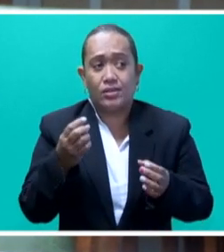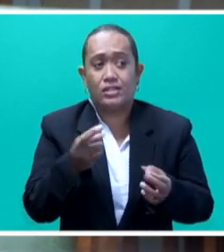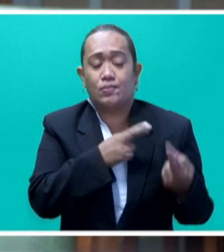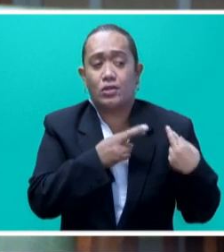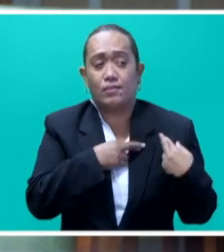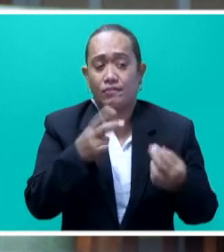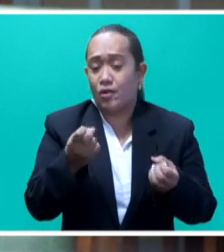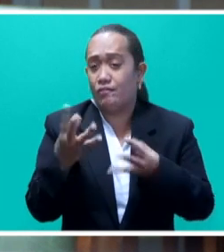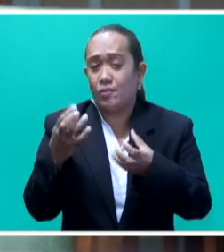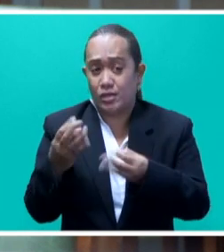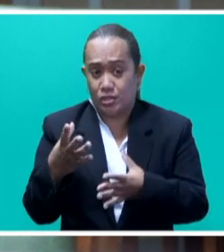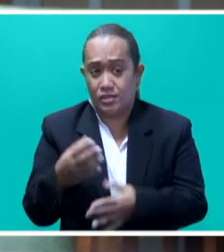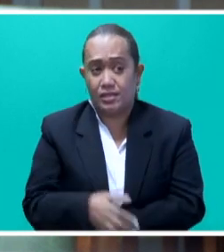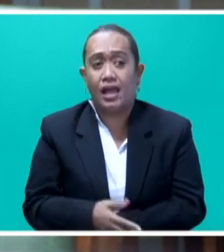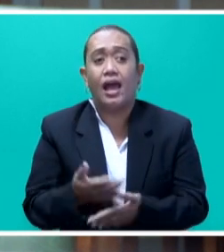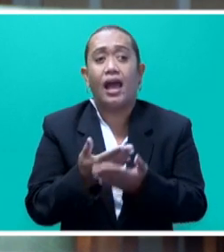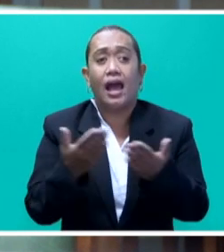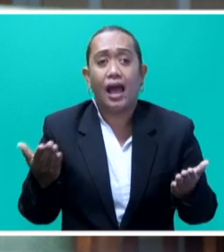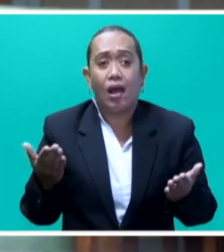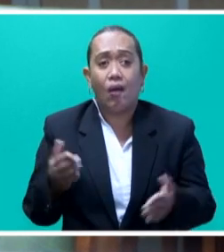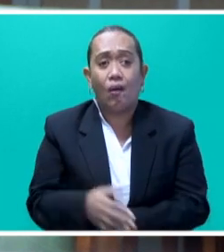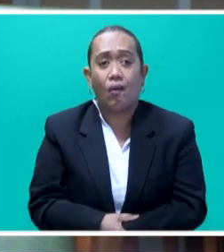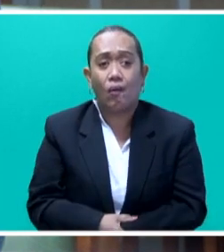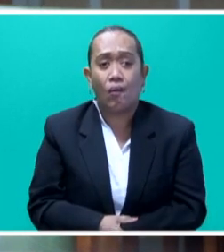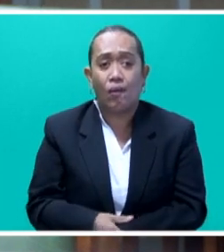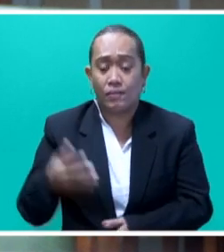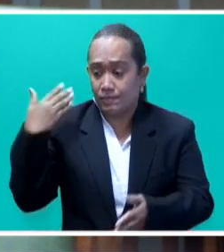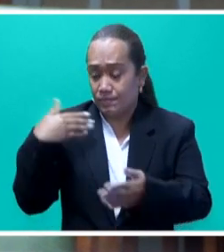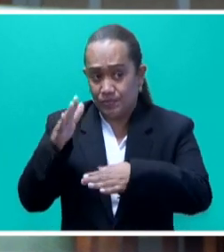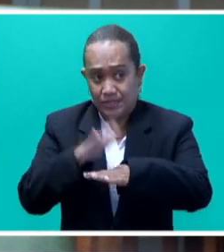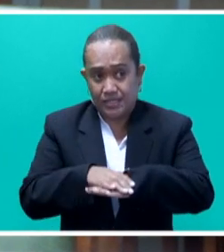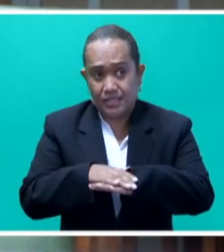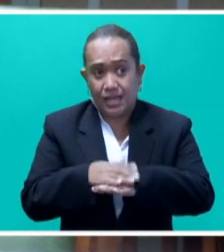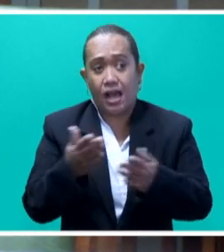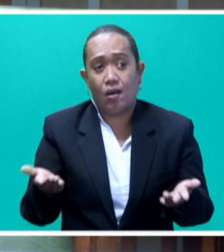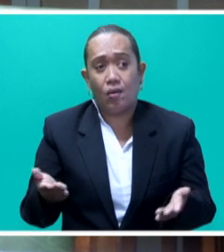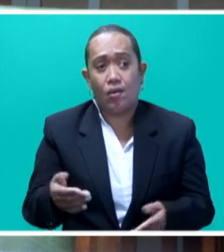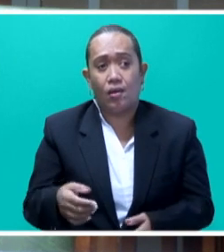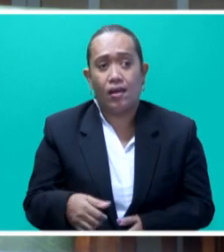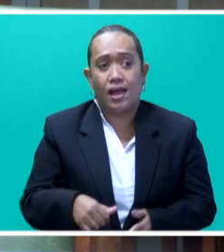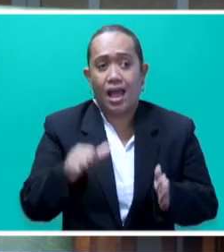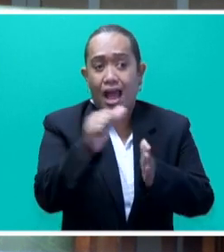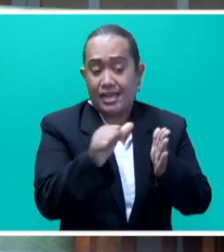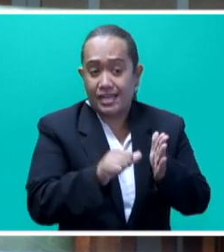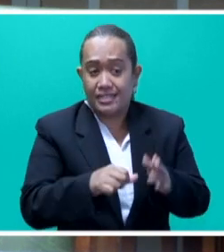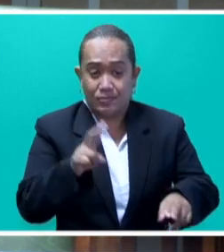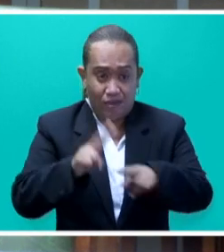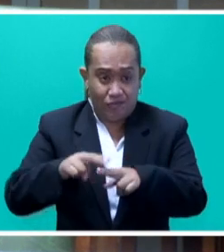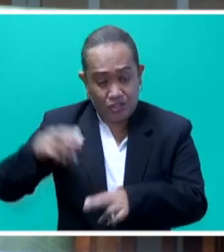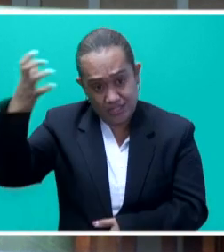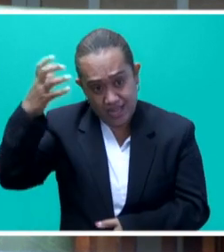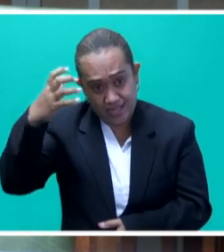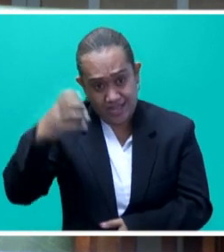is my duty and responsibility, because I've been sitting here listening to it the past couple of days, about articles run by Fiji Sun on a